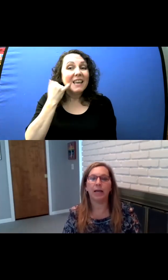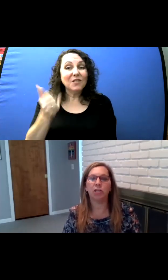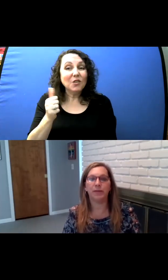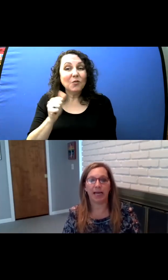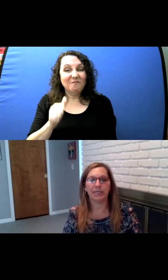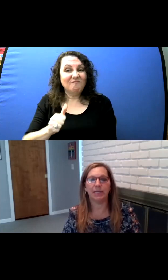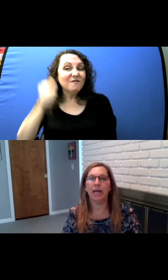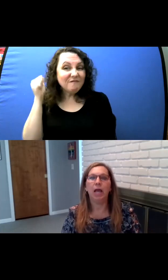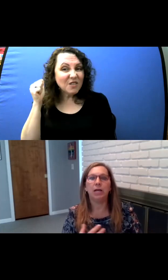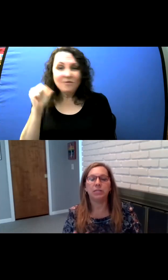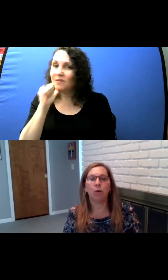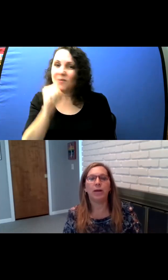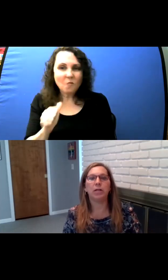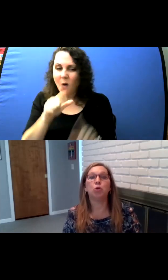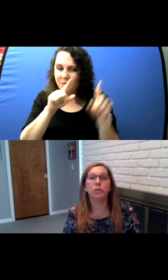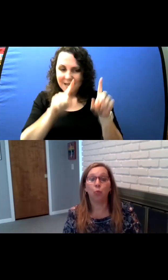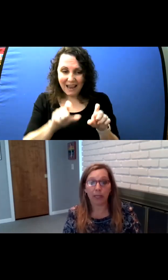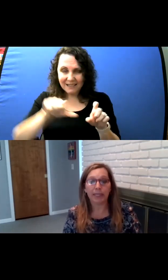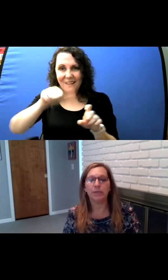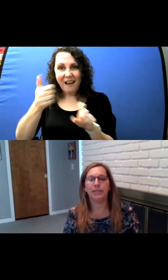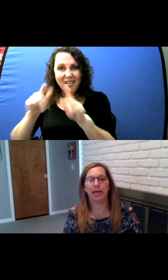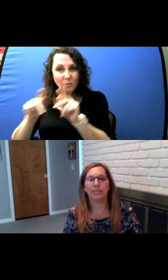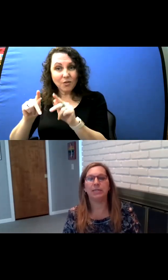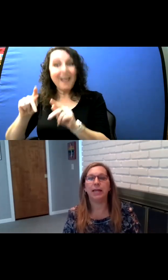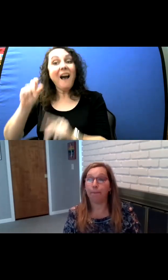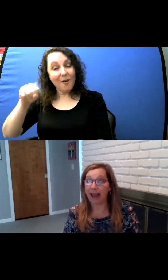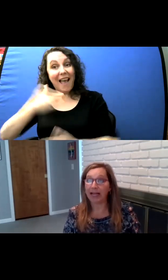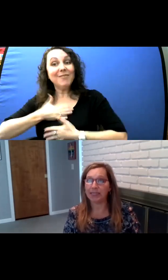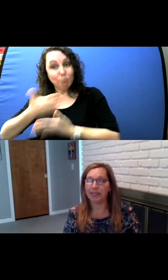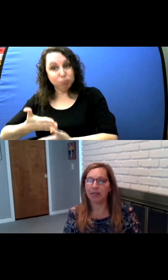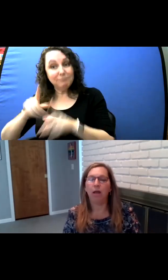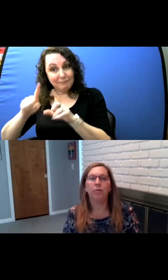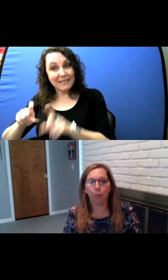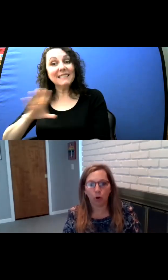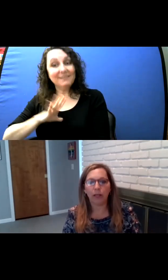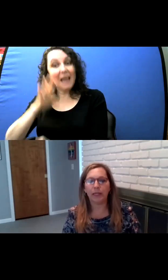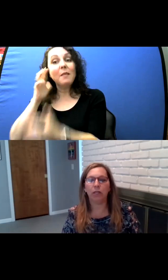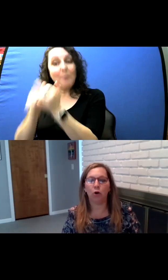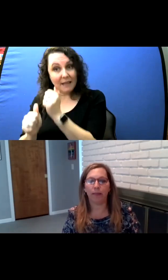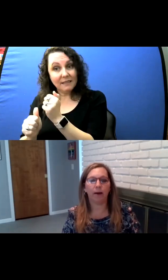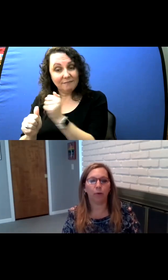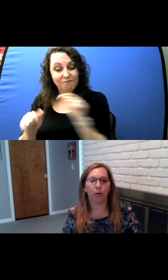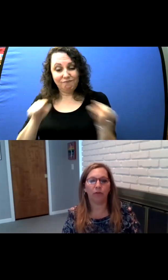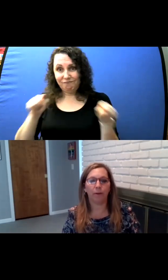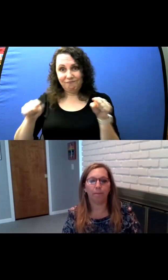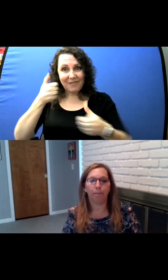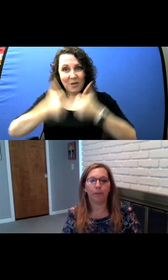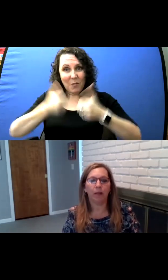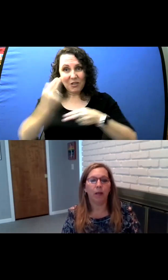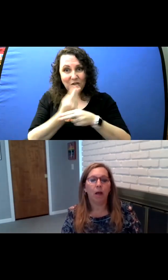be tested and someone else who is willing to be tested and passes, they're more likely to go to that other